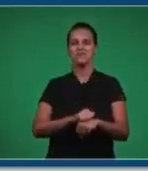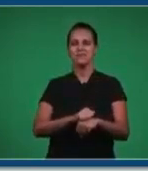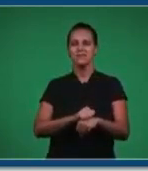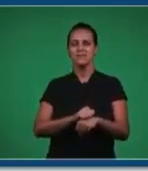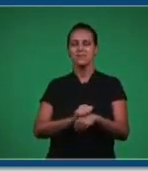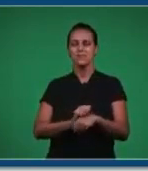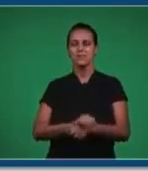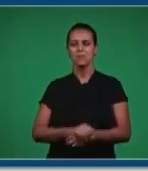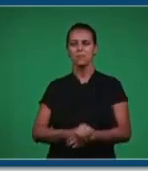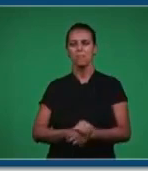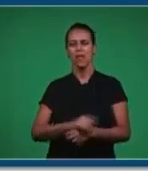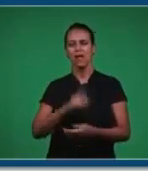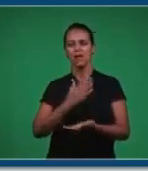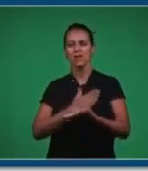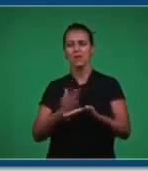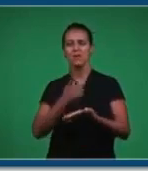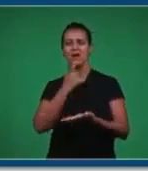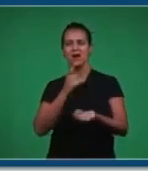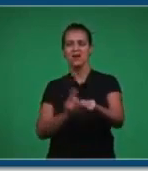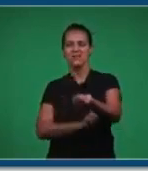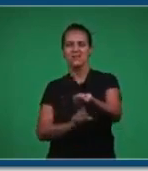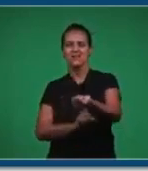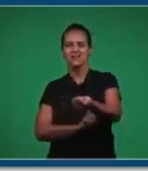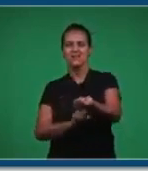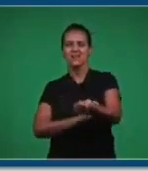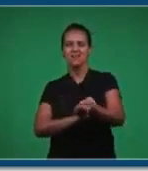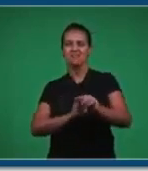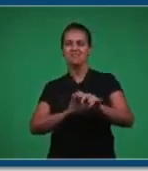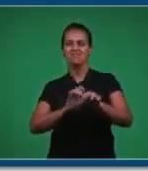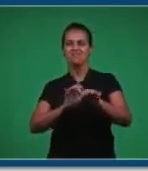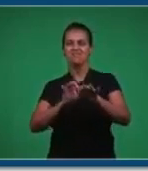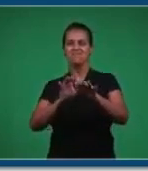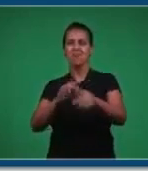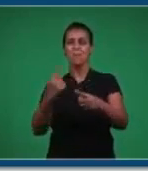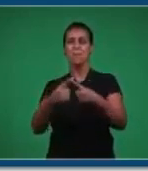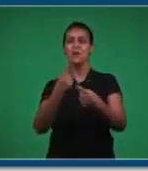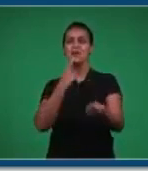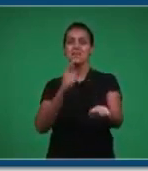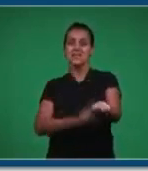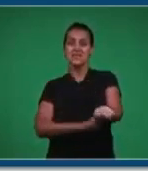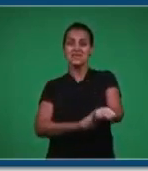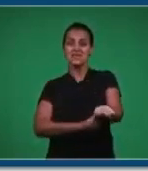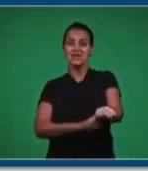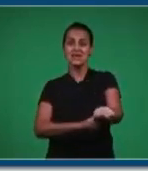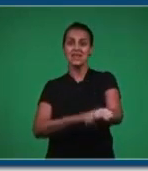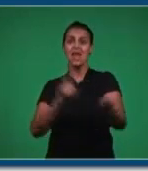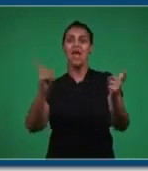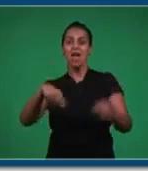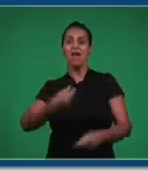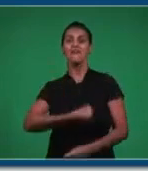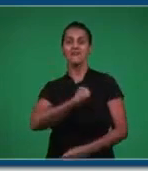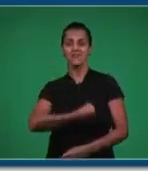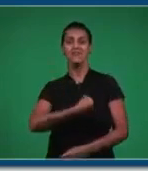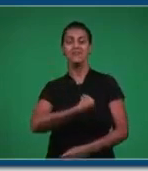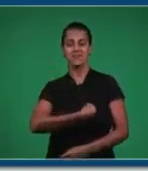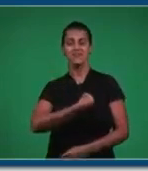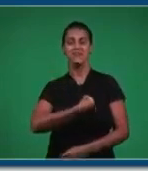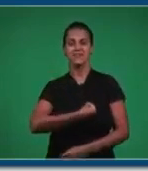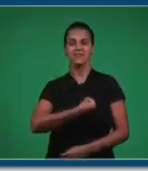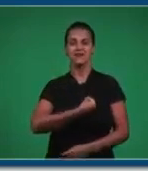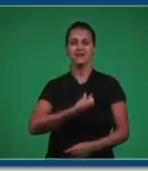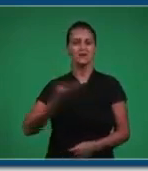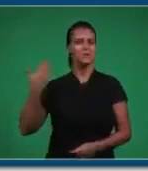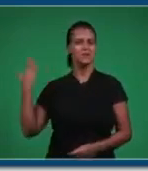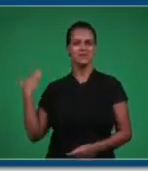the blood comes, the cells begin to come close, because only blood can produce life. We were like titanium, like